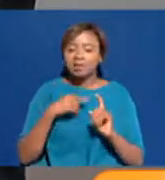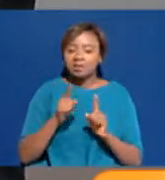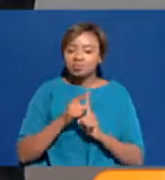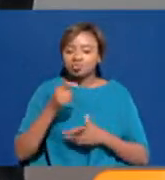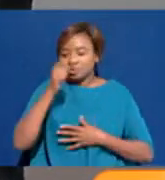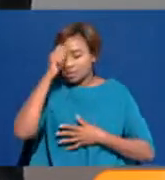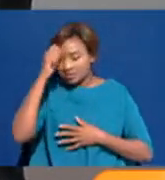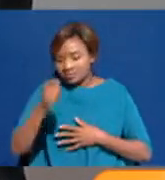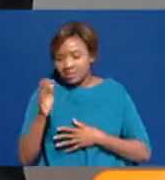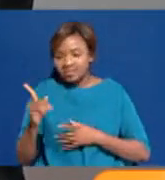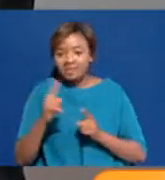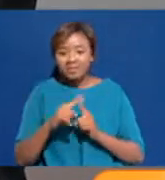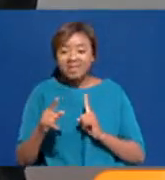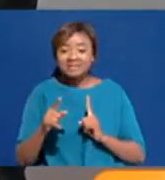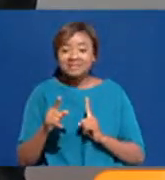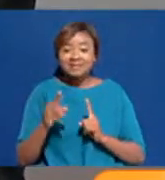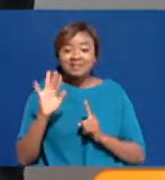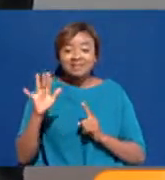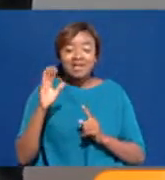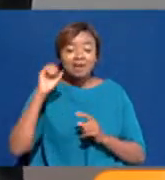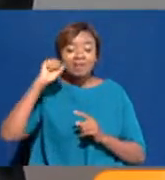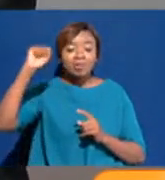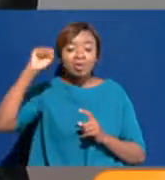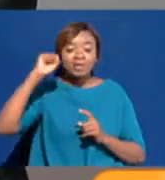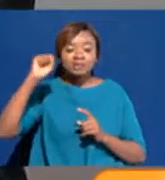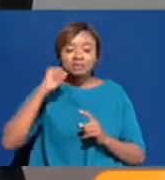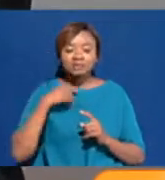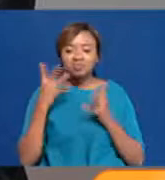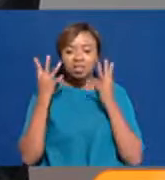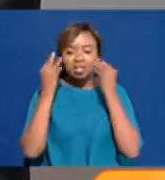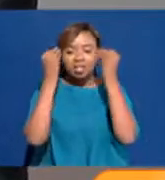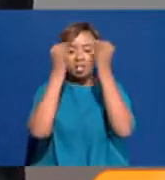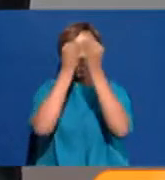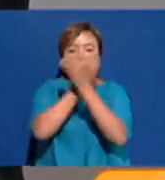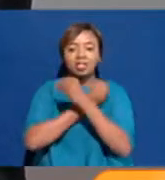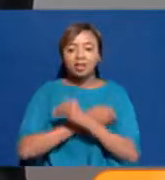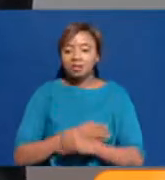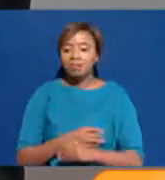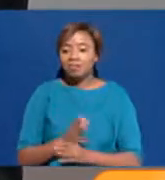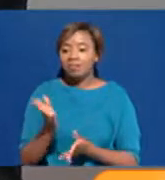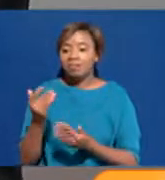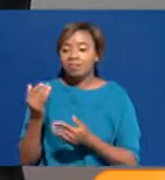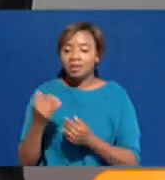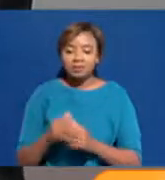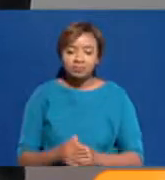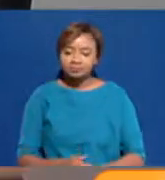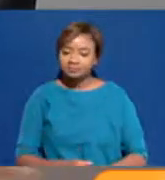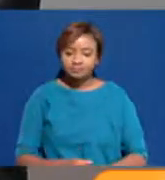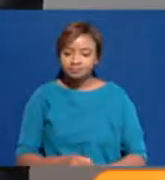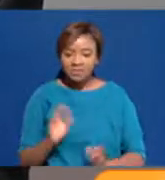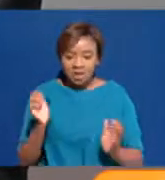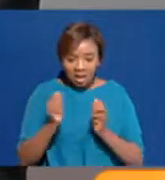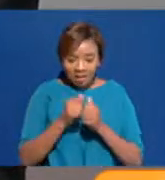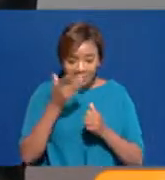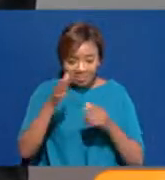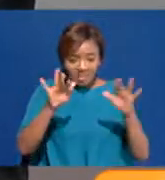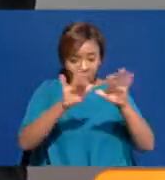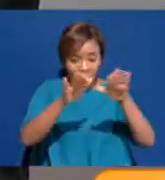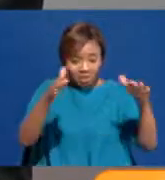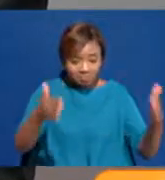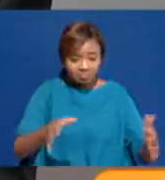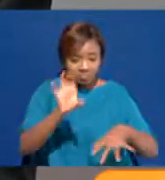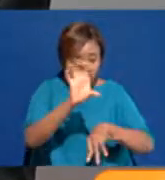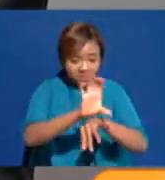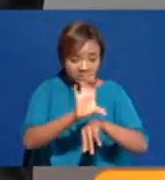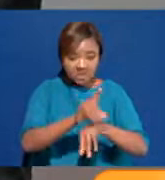that the politics and the rhetoric of exchanges take place in sacred ground. That